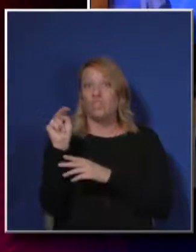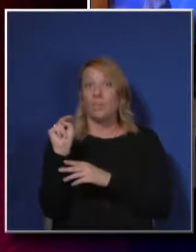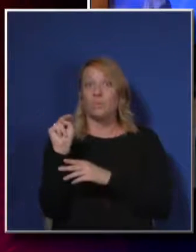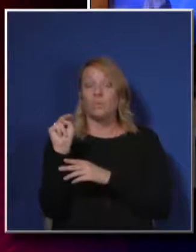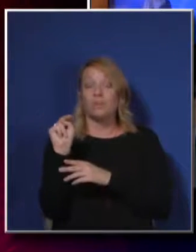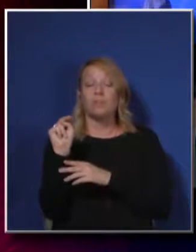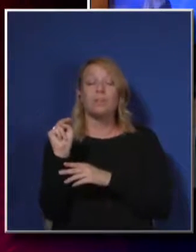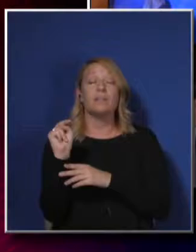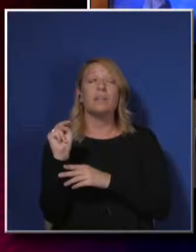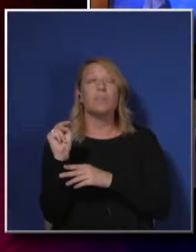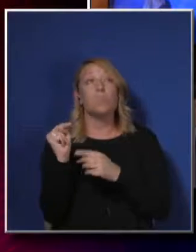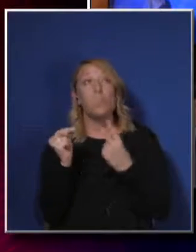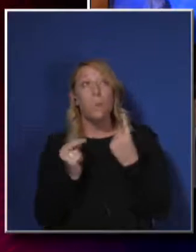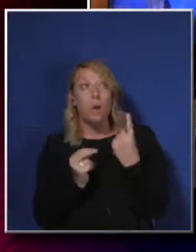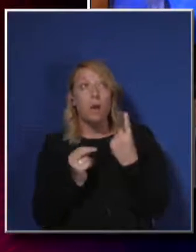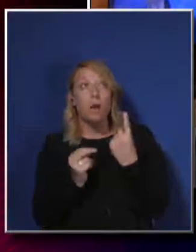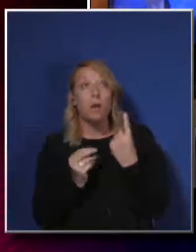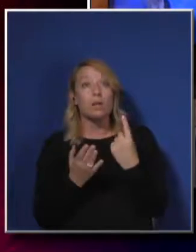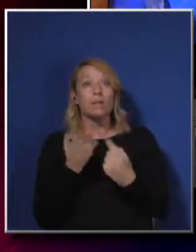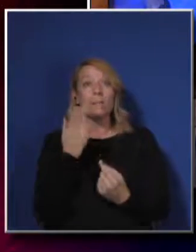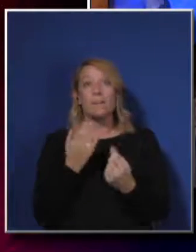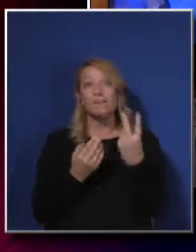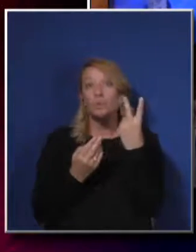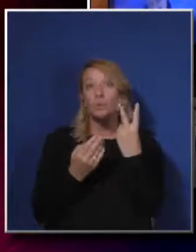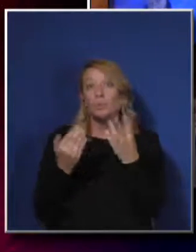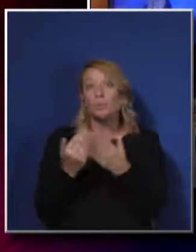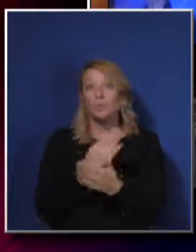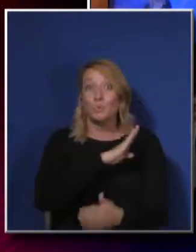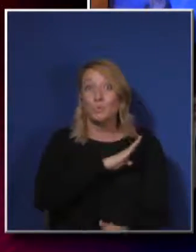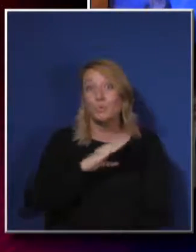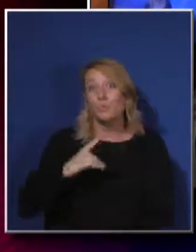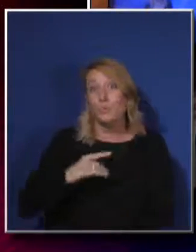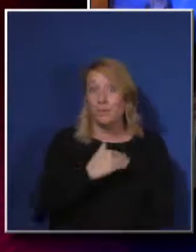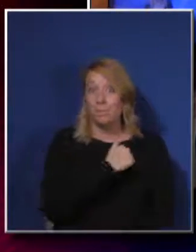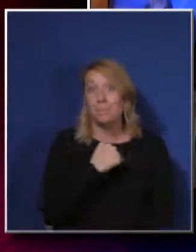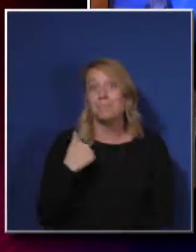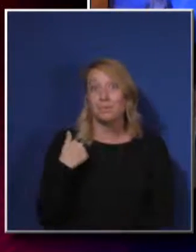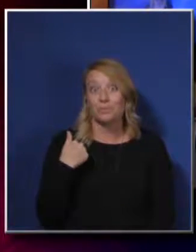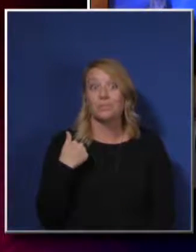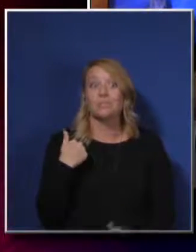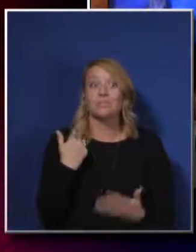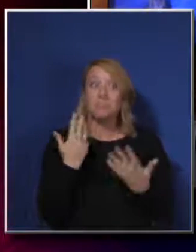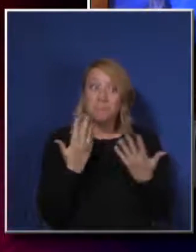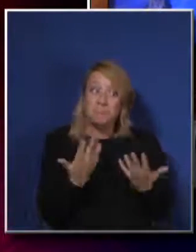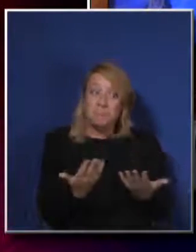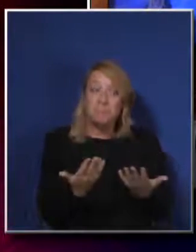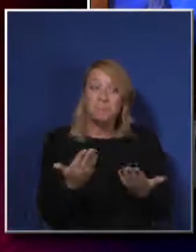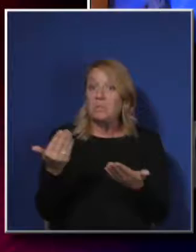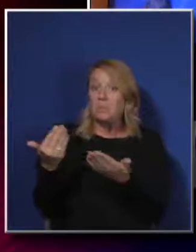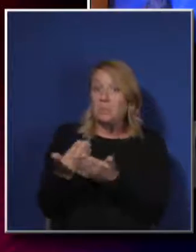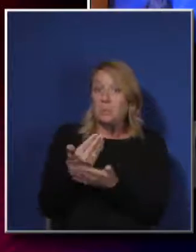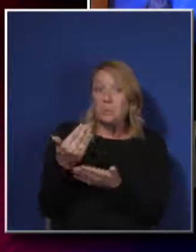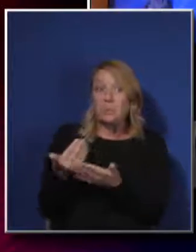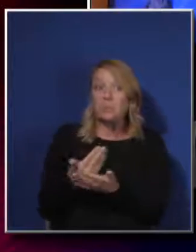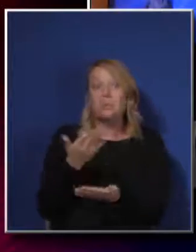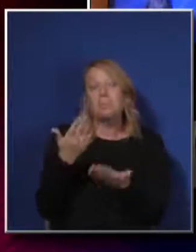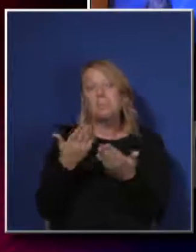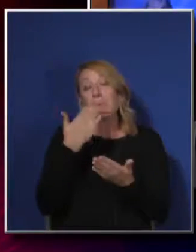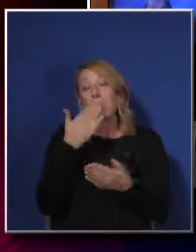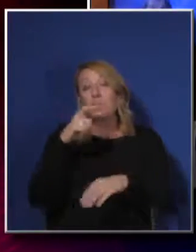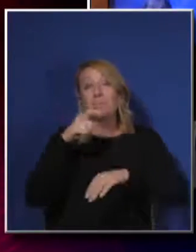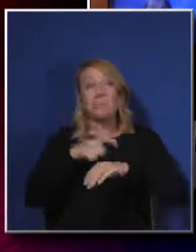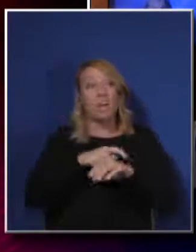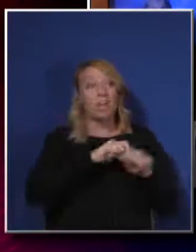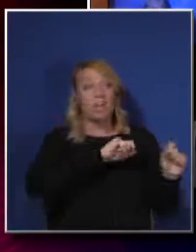1, maybe 2 new board members. That might be a good time to reconvene the entire